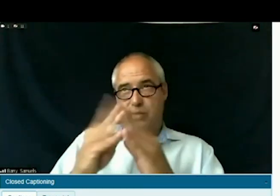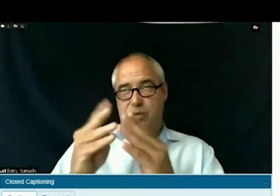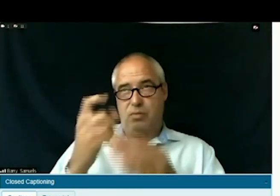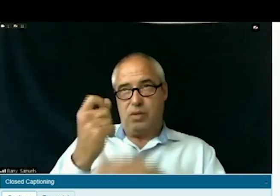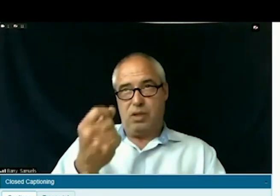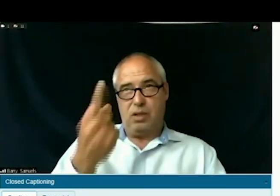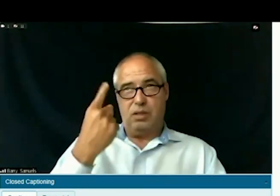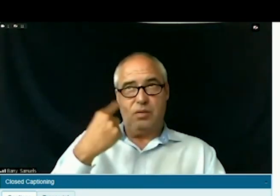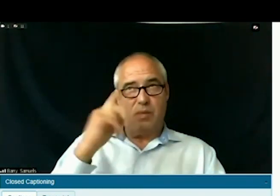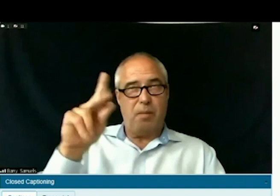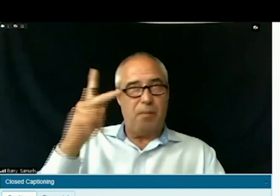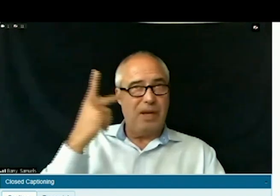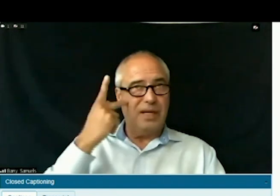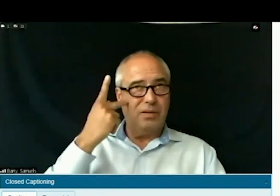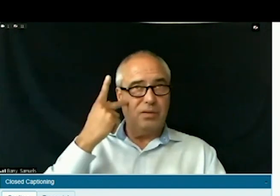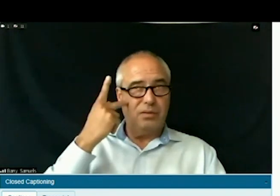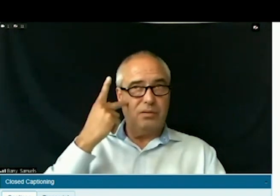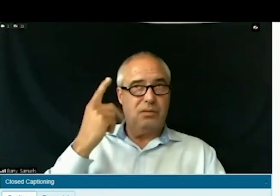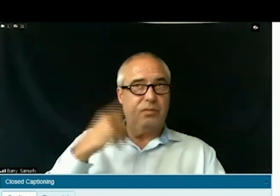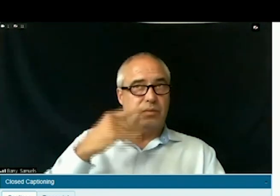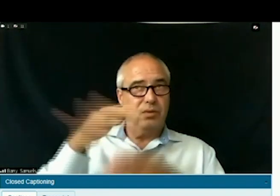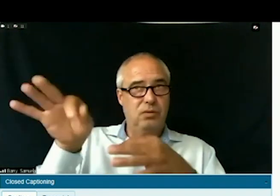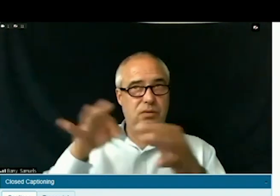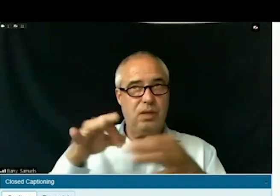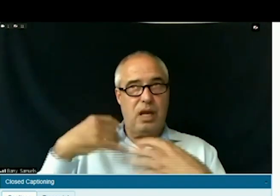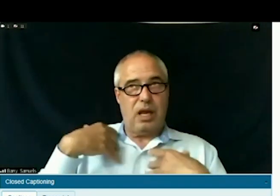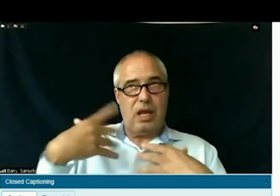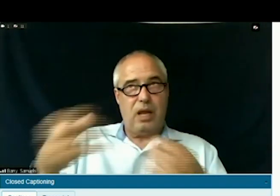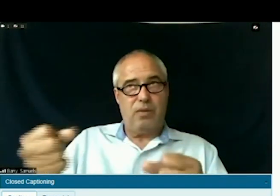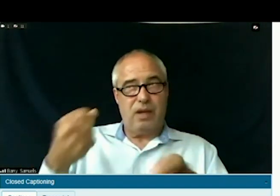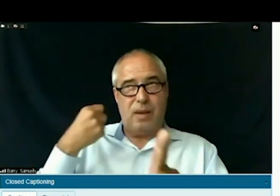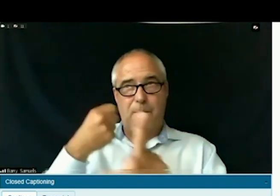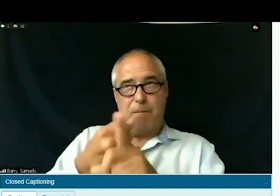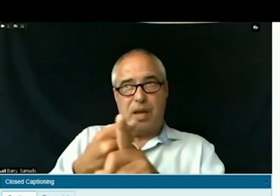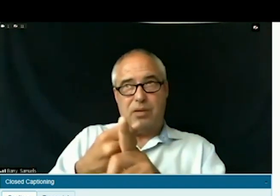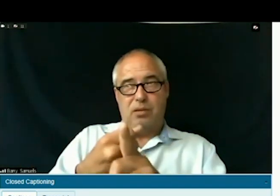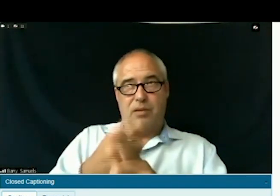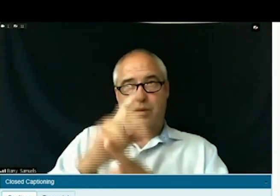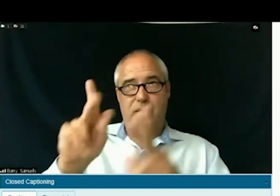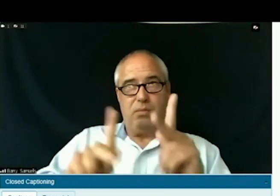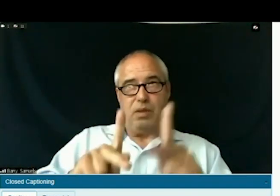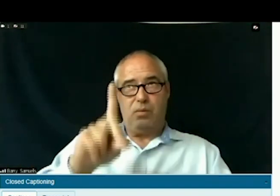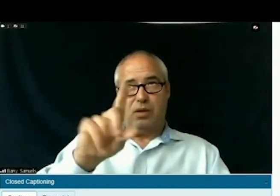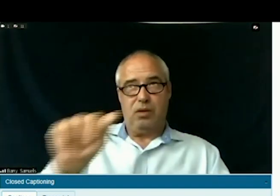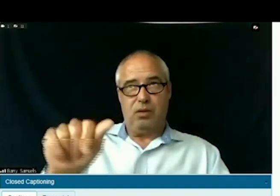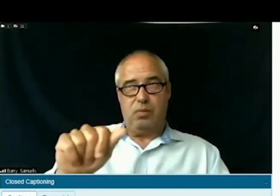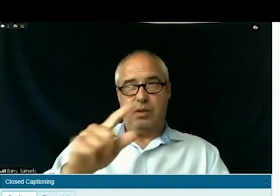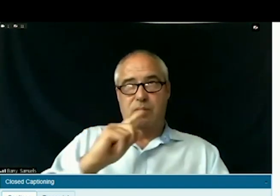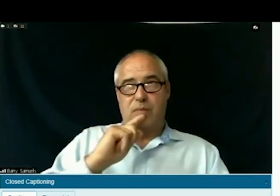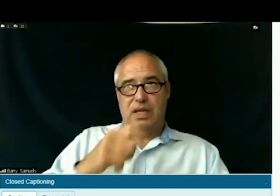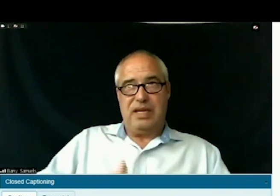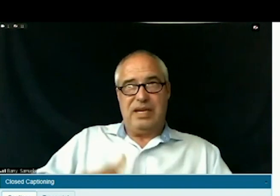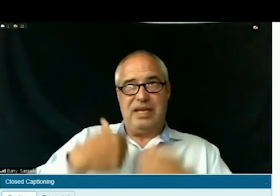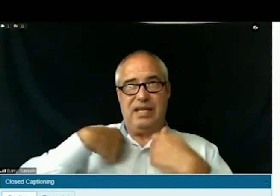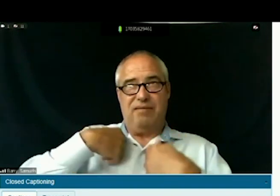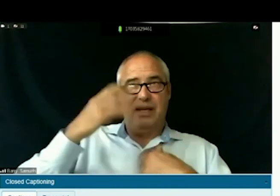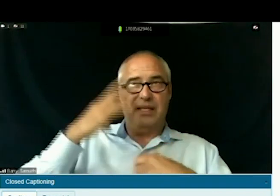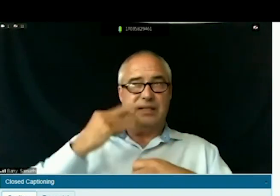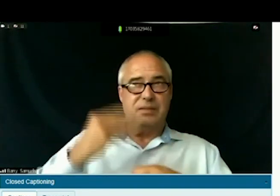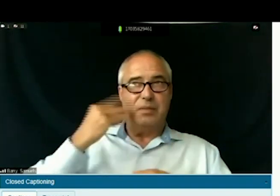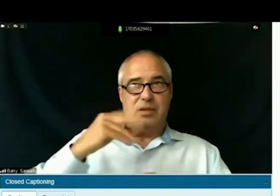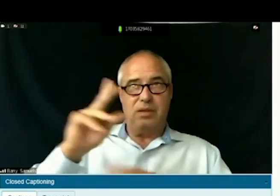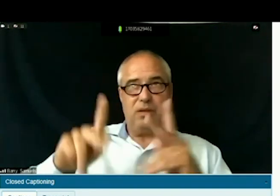the political determinants of health and their impact on persons with disabilities, the lived experience, specifically communities of